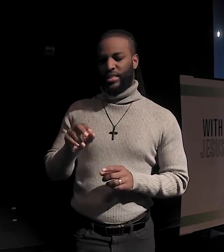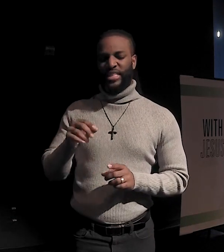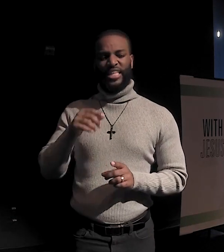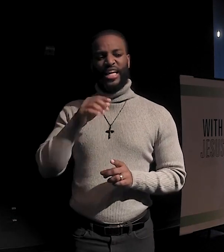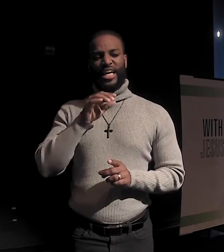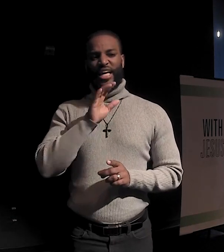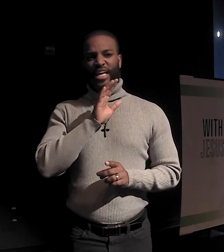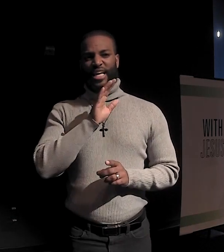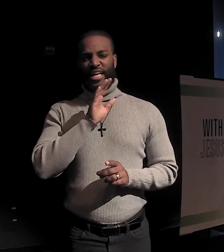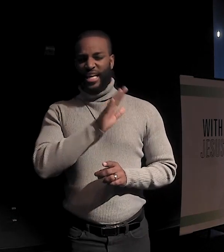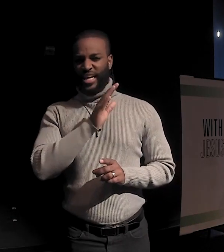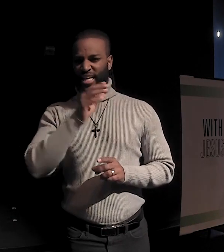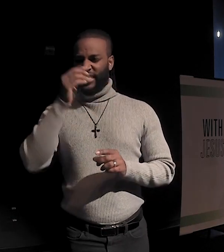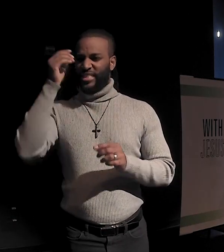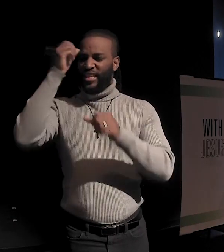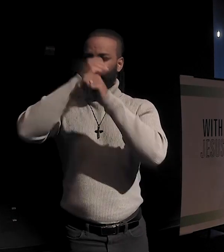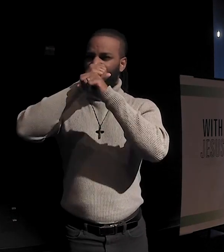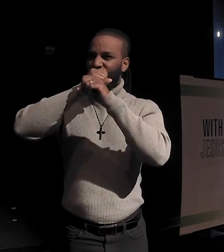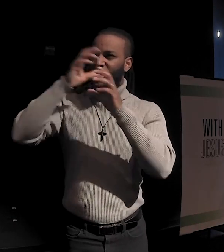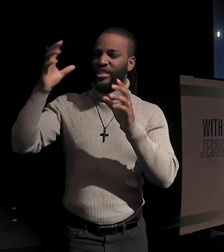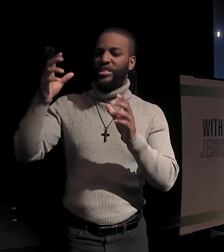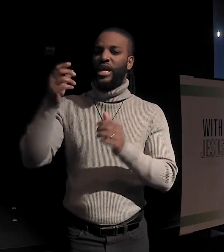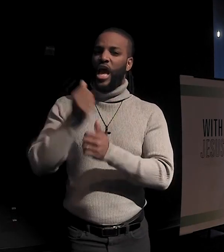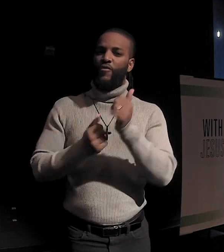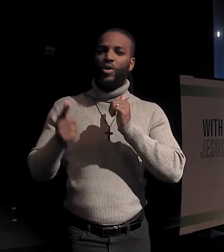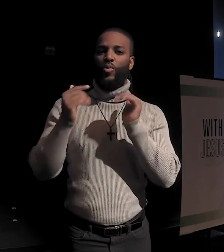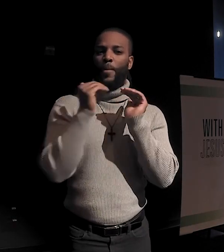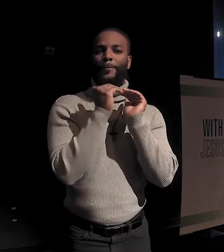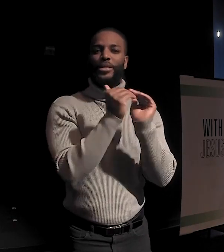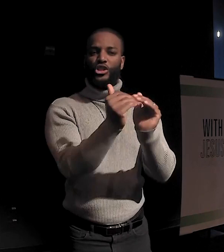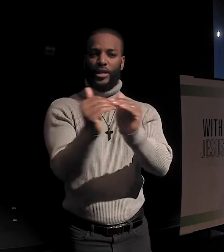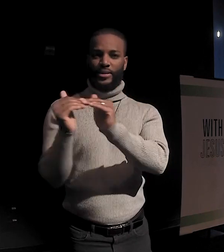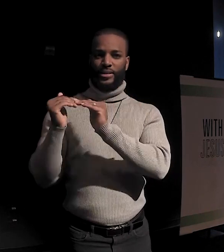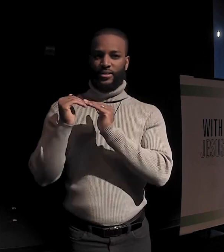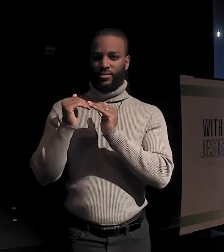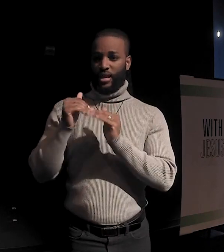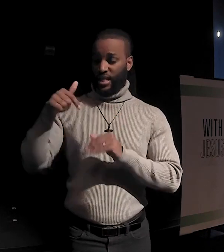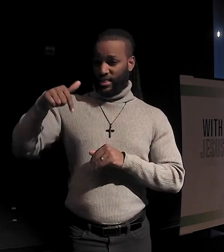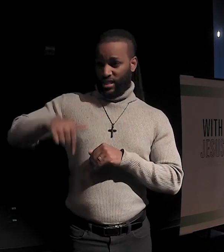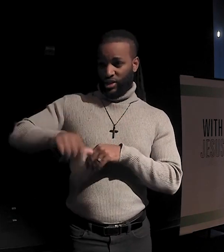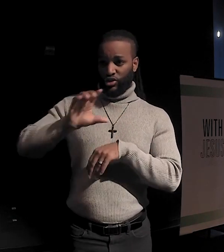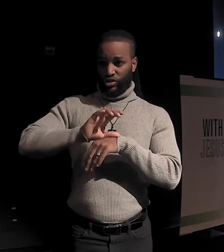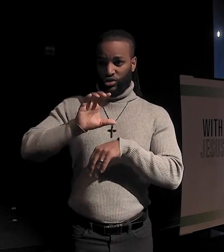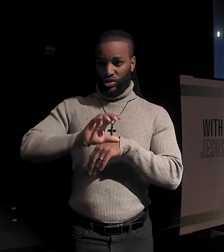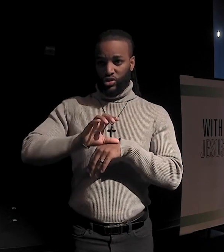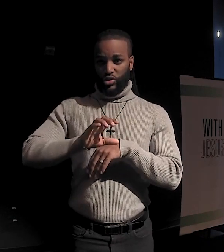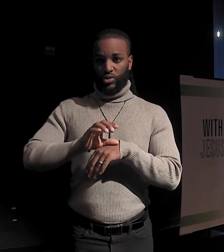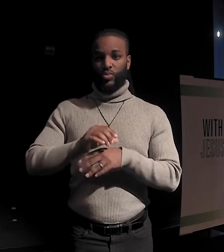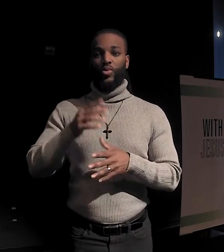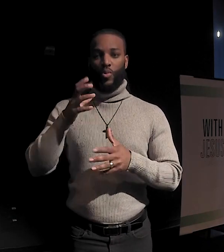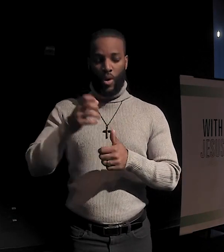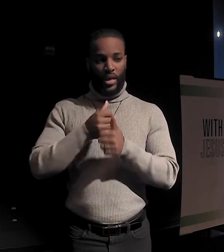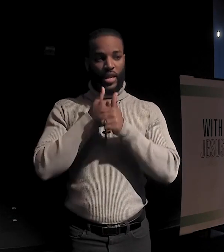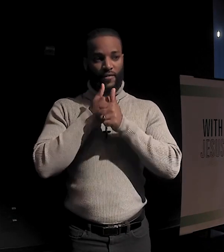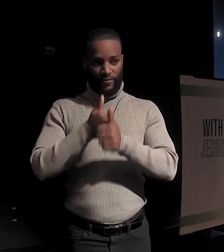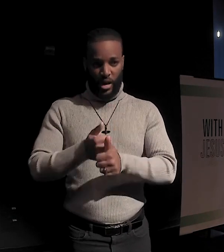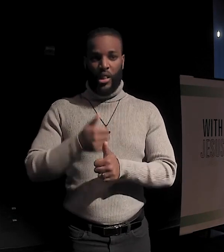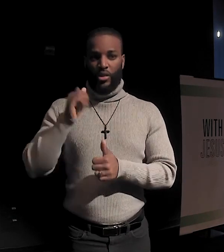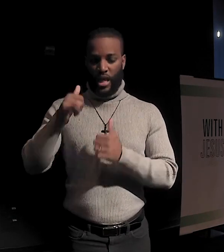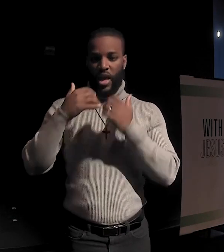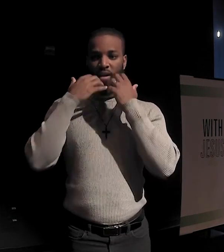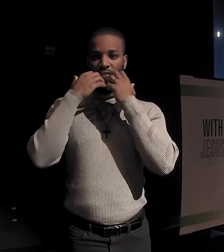which justice would flow like a mighty stream. And in this church, we want to live out kingdom values